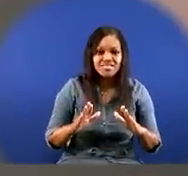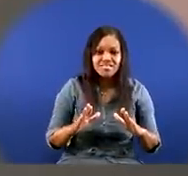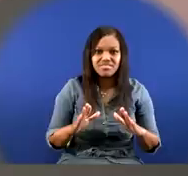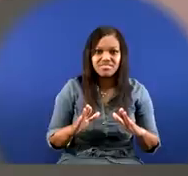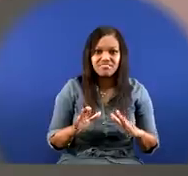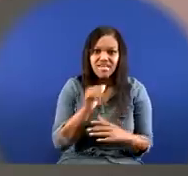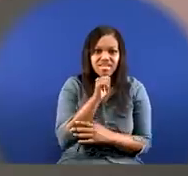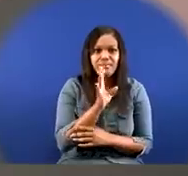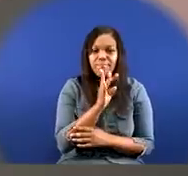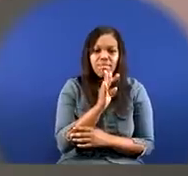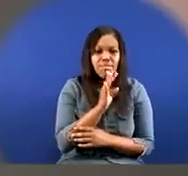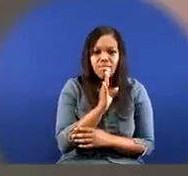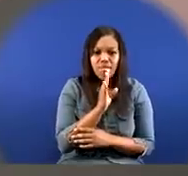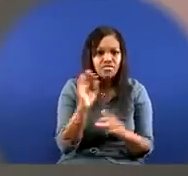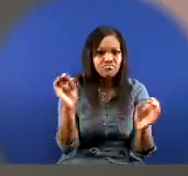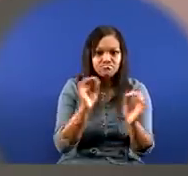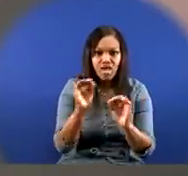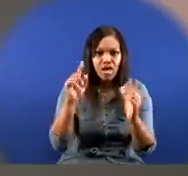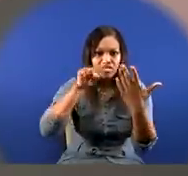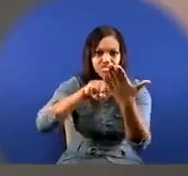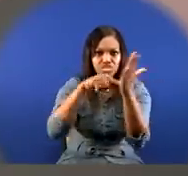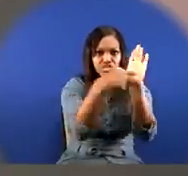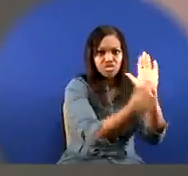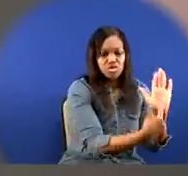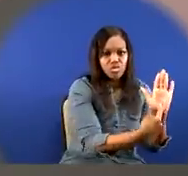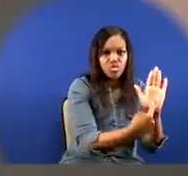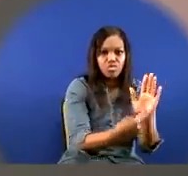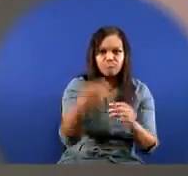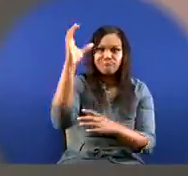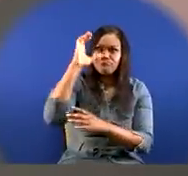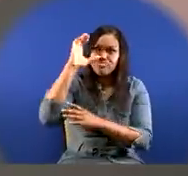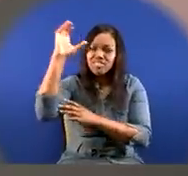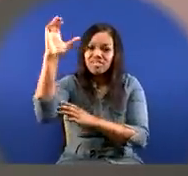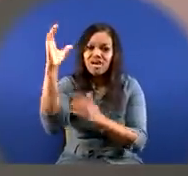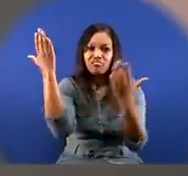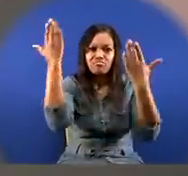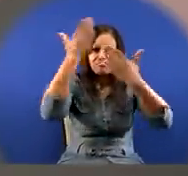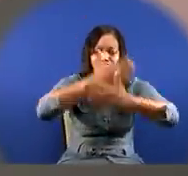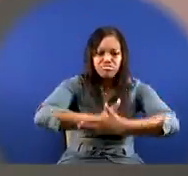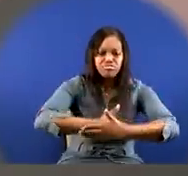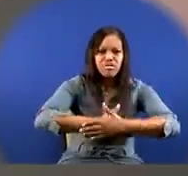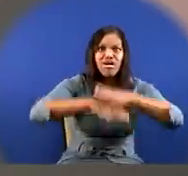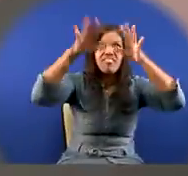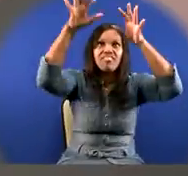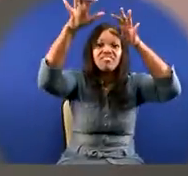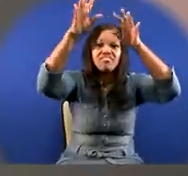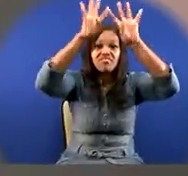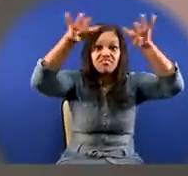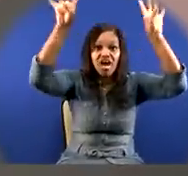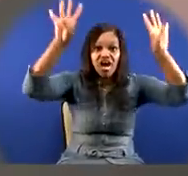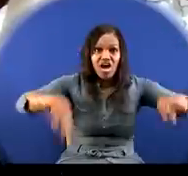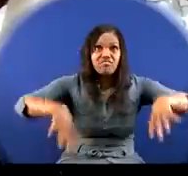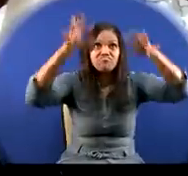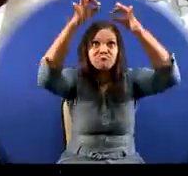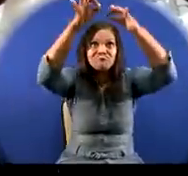witnesses. The sun dark, the veil